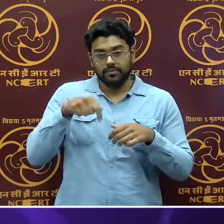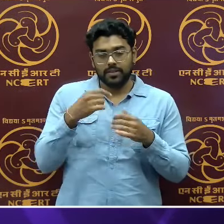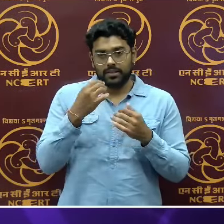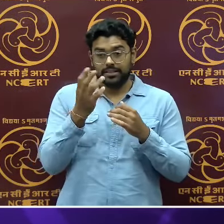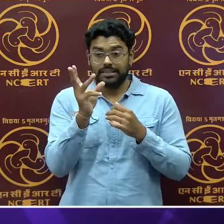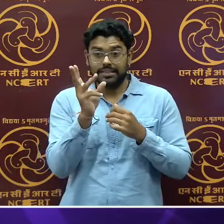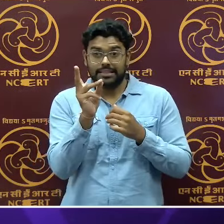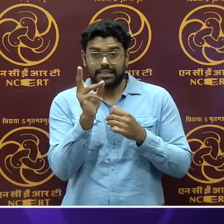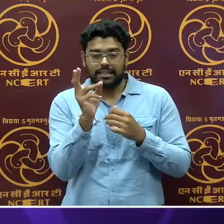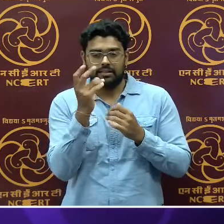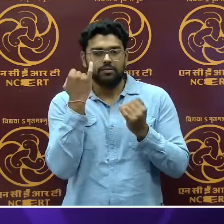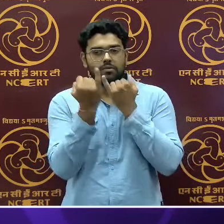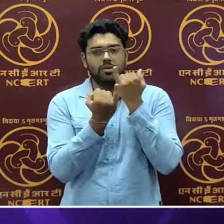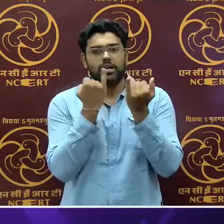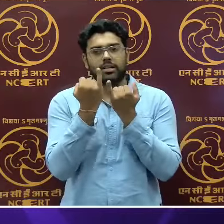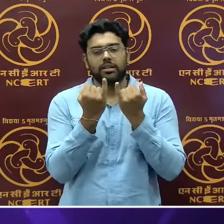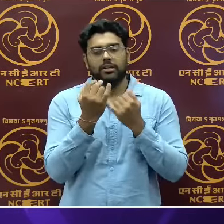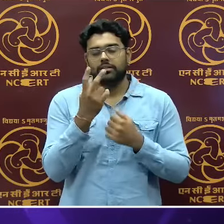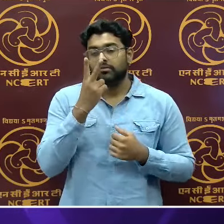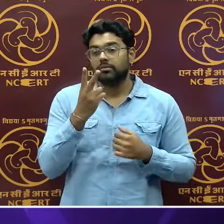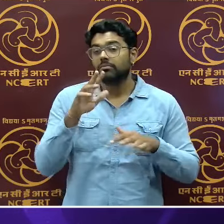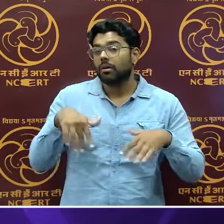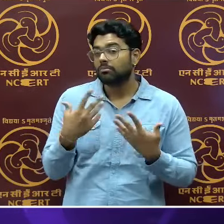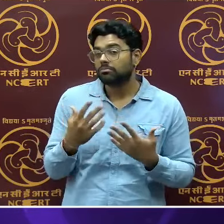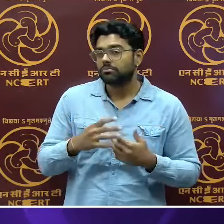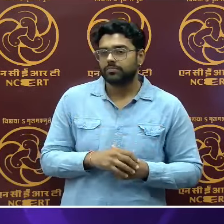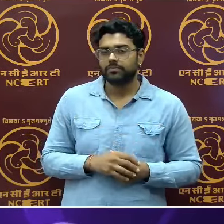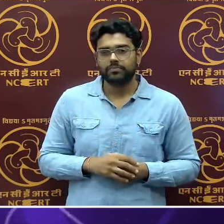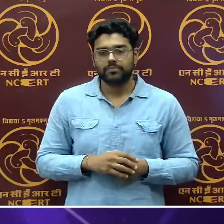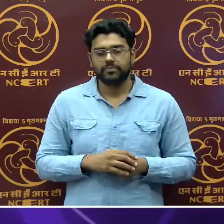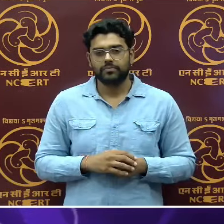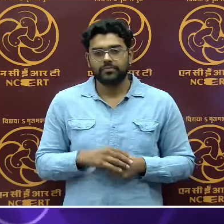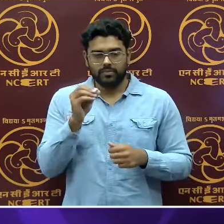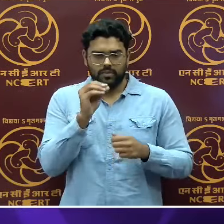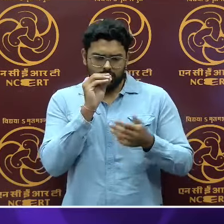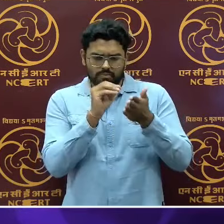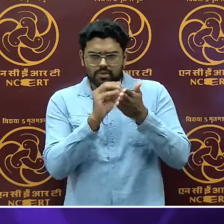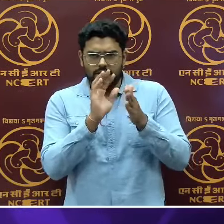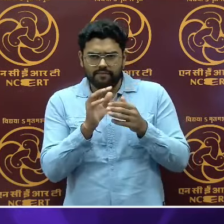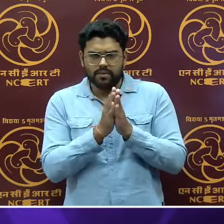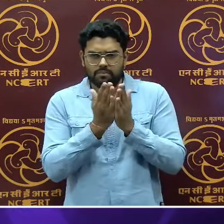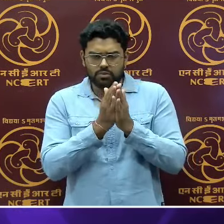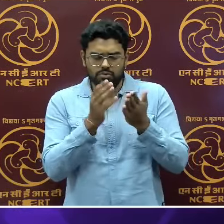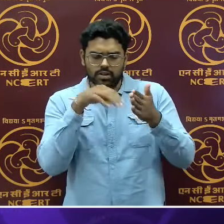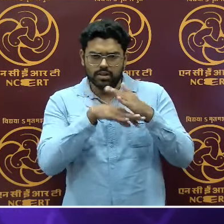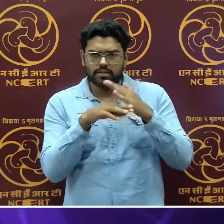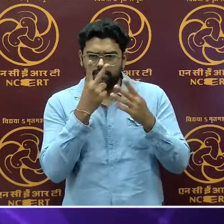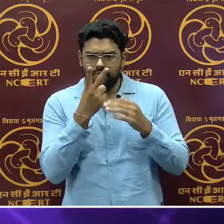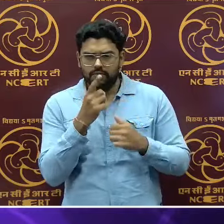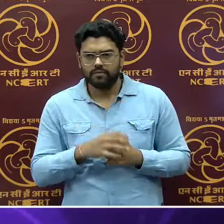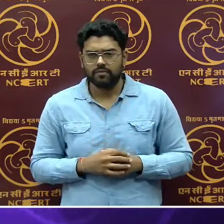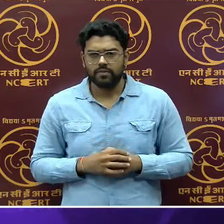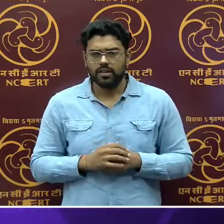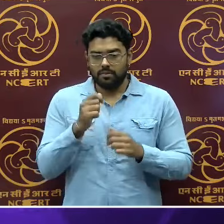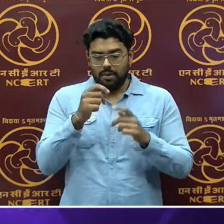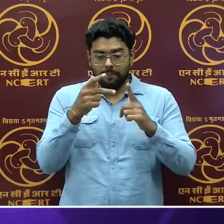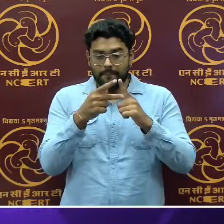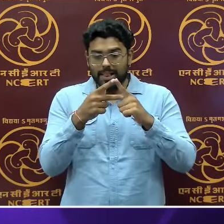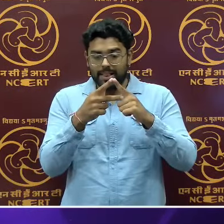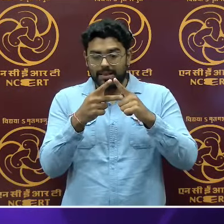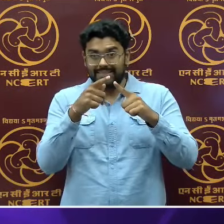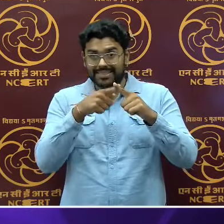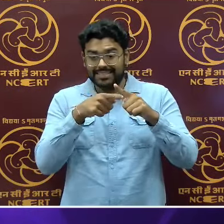third angle. Okay. For that, a hint is provided in the book, students, using a parallel line. So,